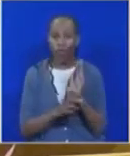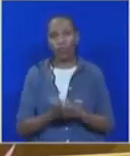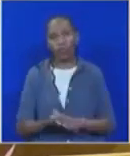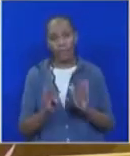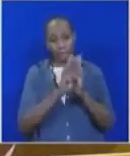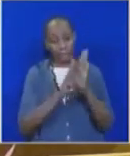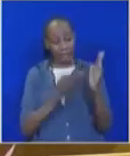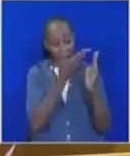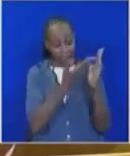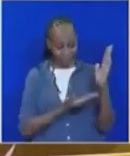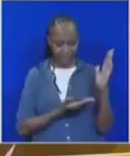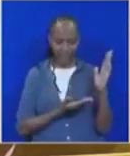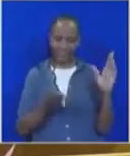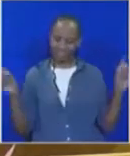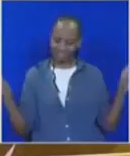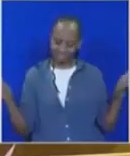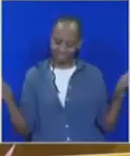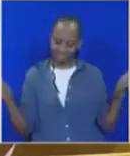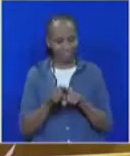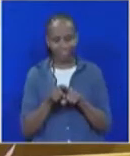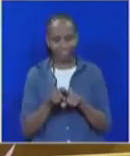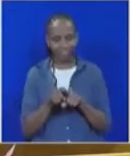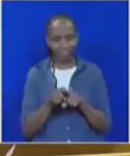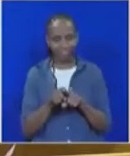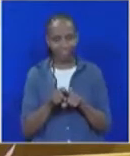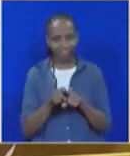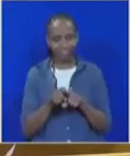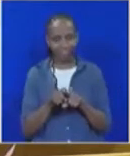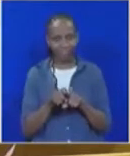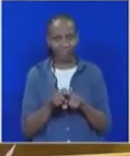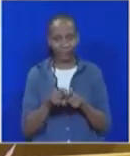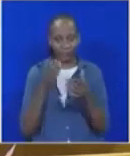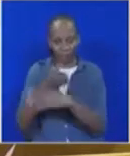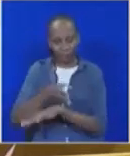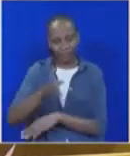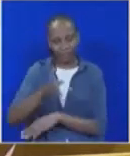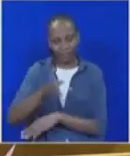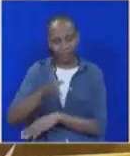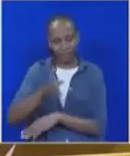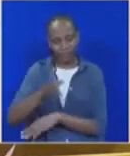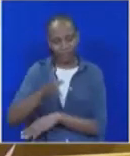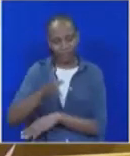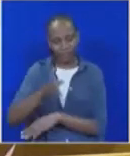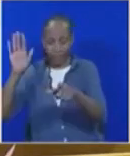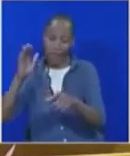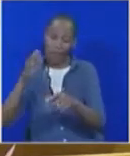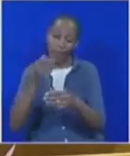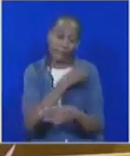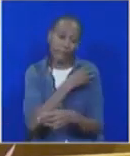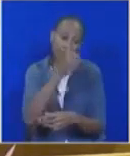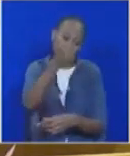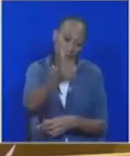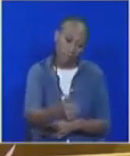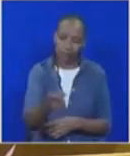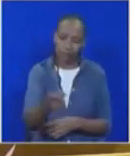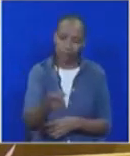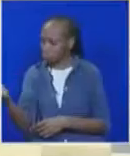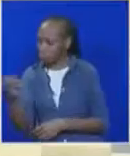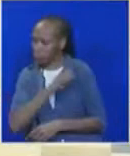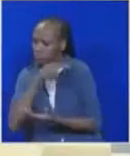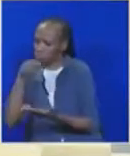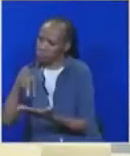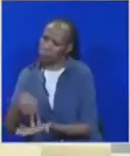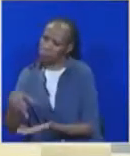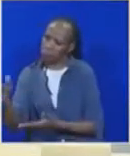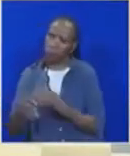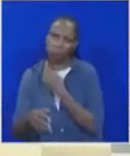in this House is precisely that law of general application. Honourable Deputy Minister, will you take your seat? Honourable Member, why are you rising?